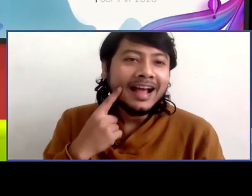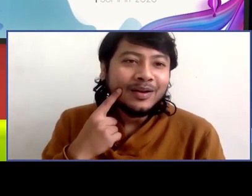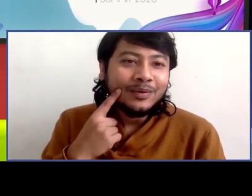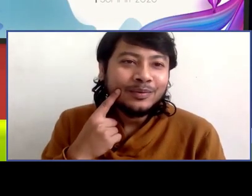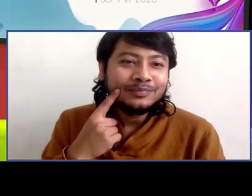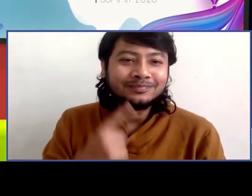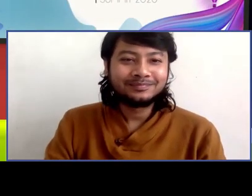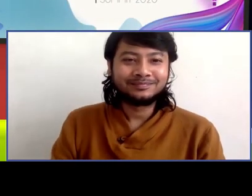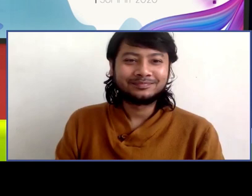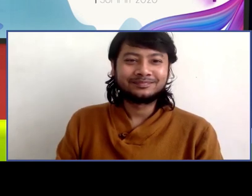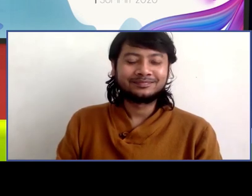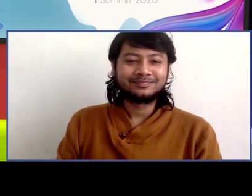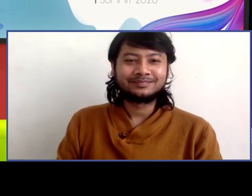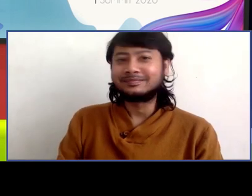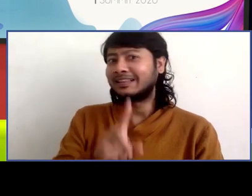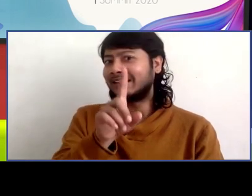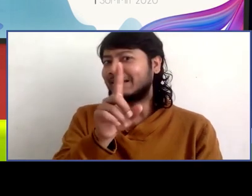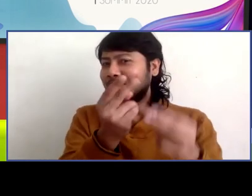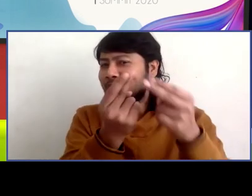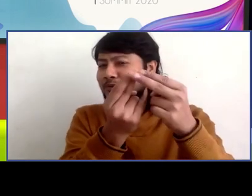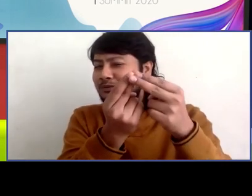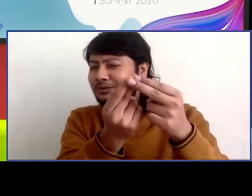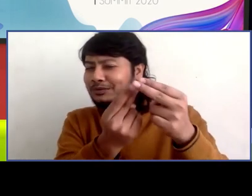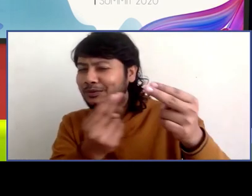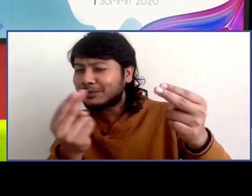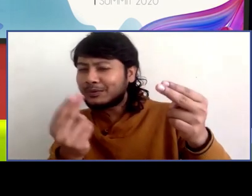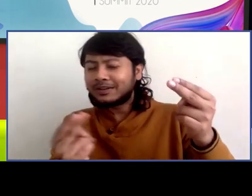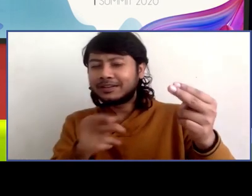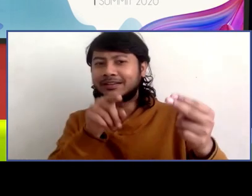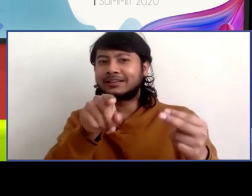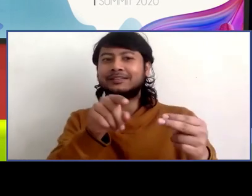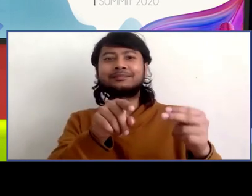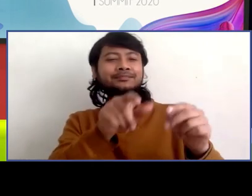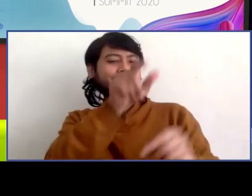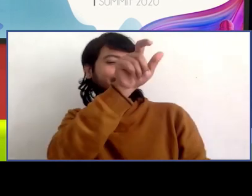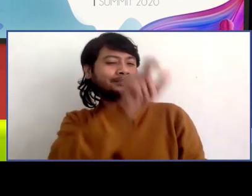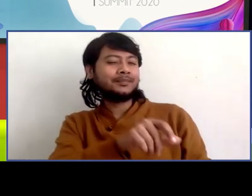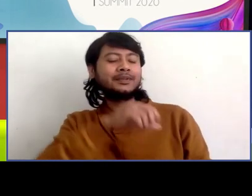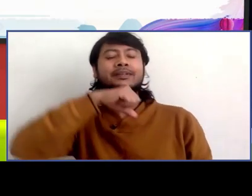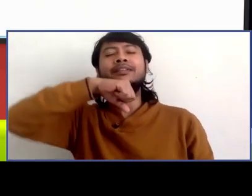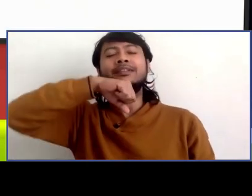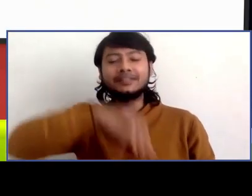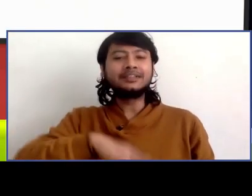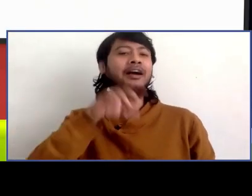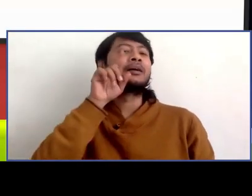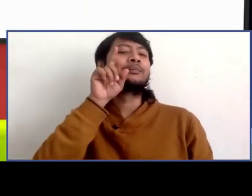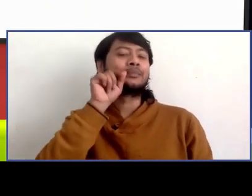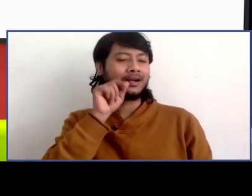I heard the story of a young man who at the age of